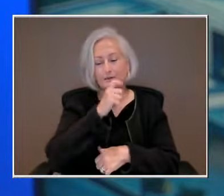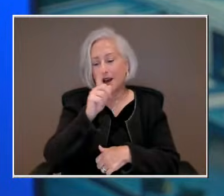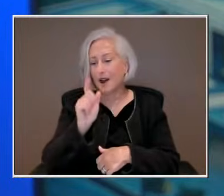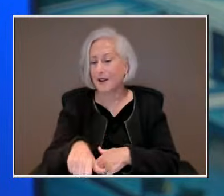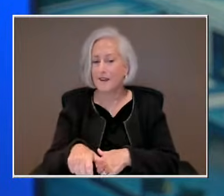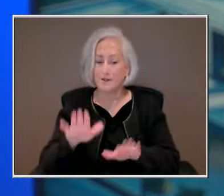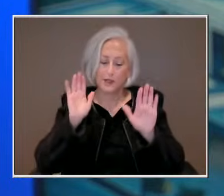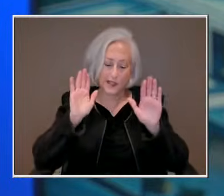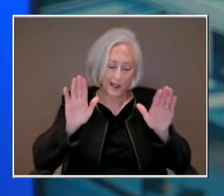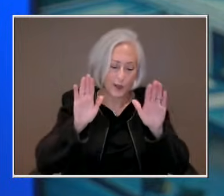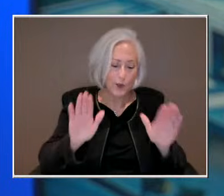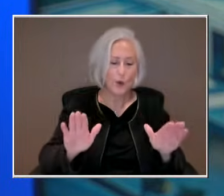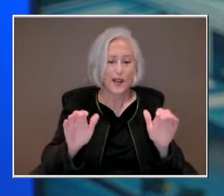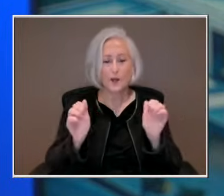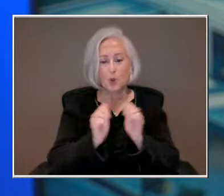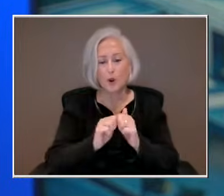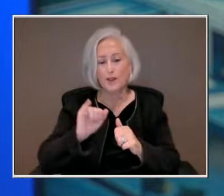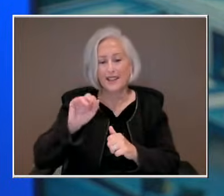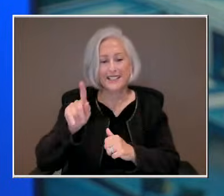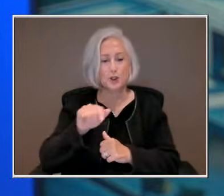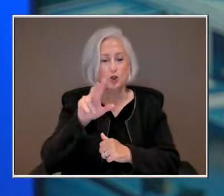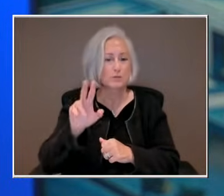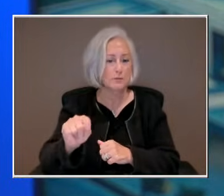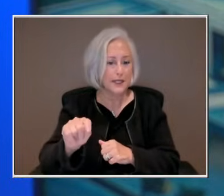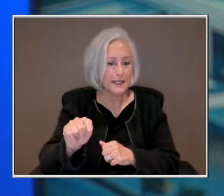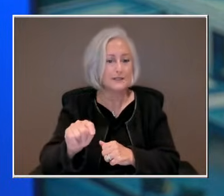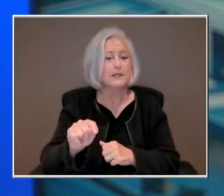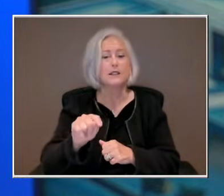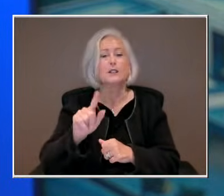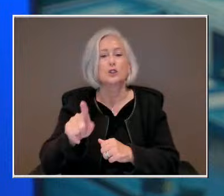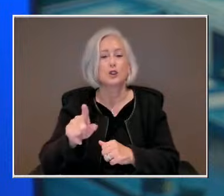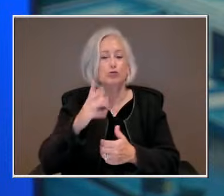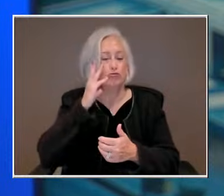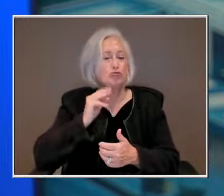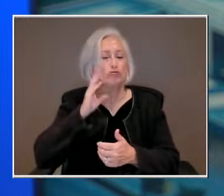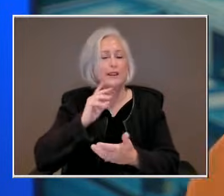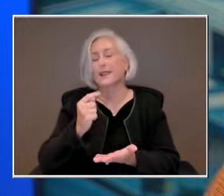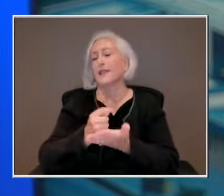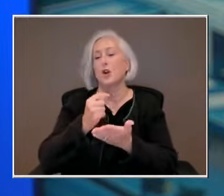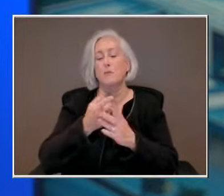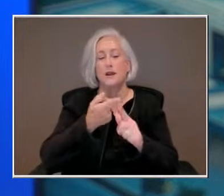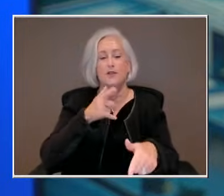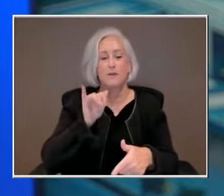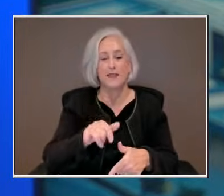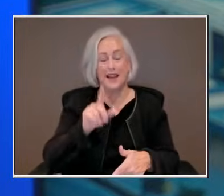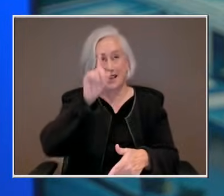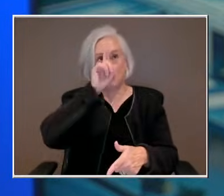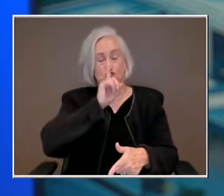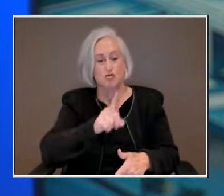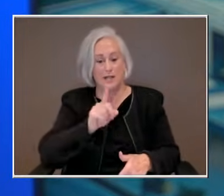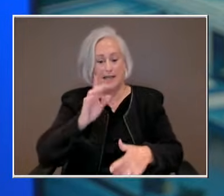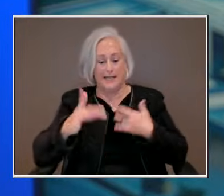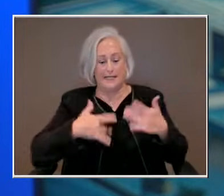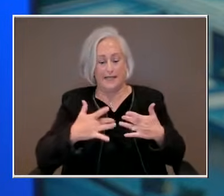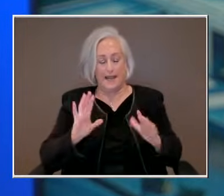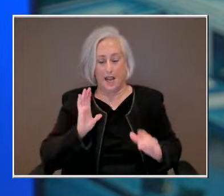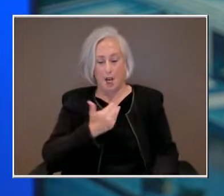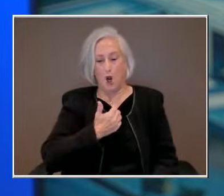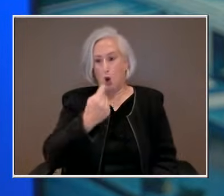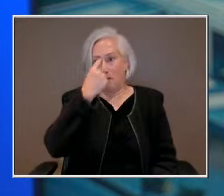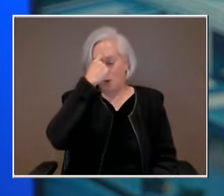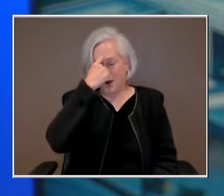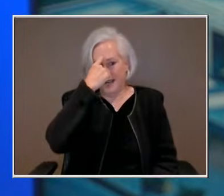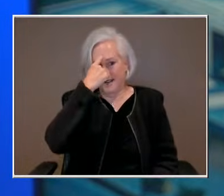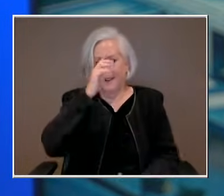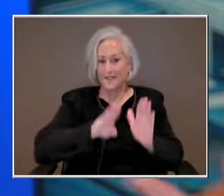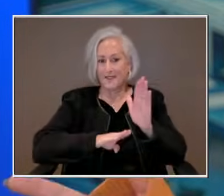to engage with music and get some therapeutic effect from it. So I think that's really exciting that our brains are built to listen to music, and any time